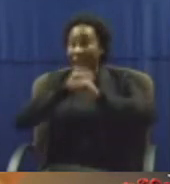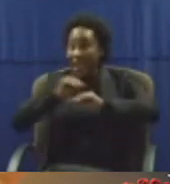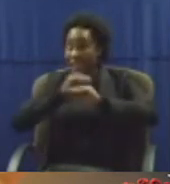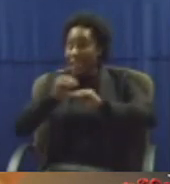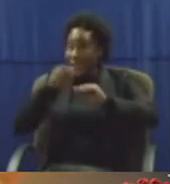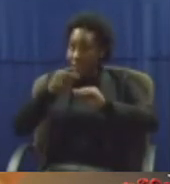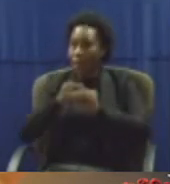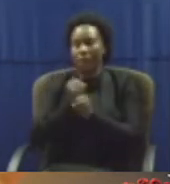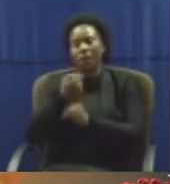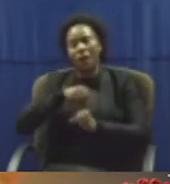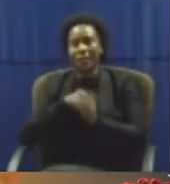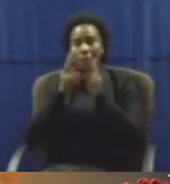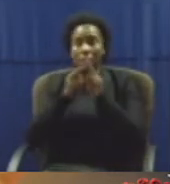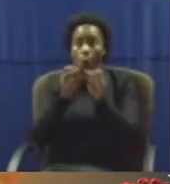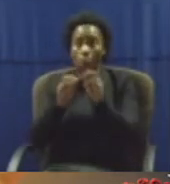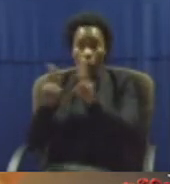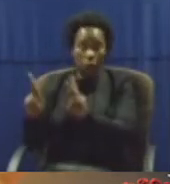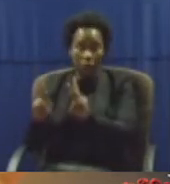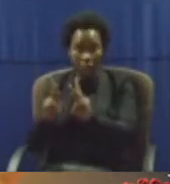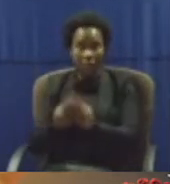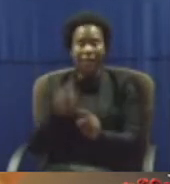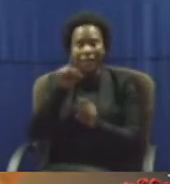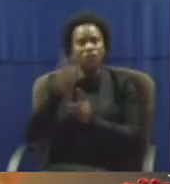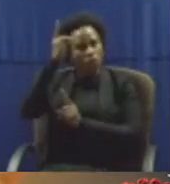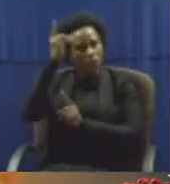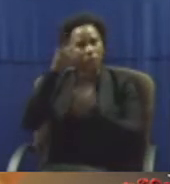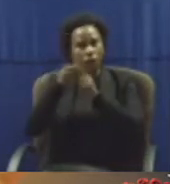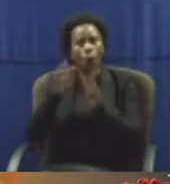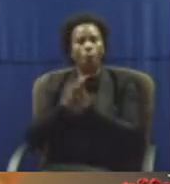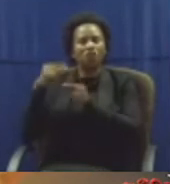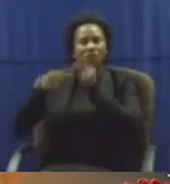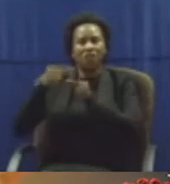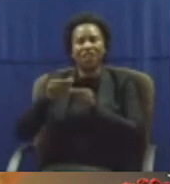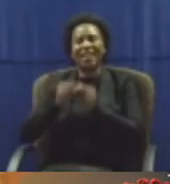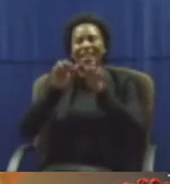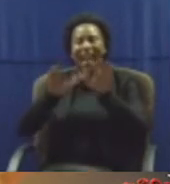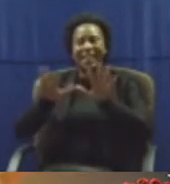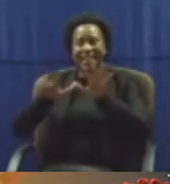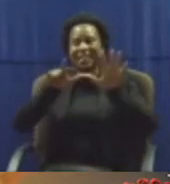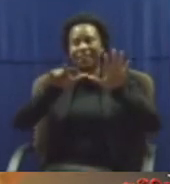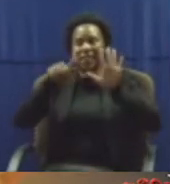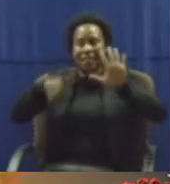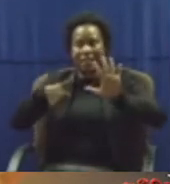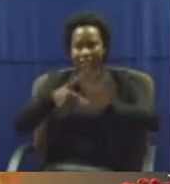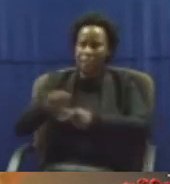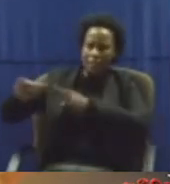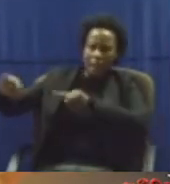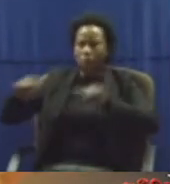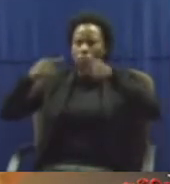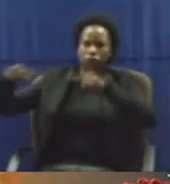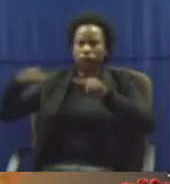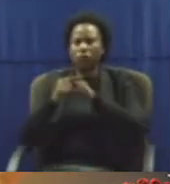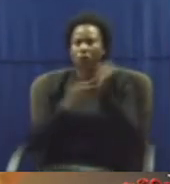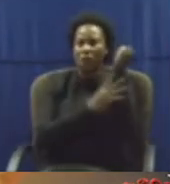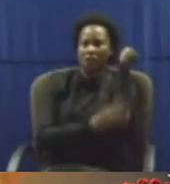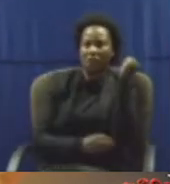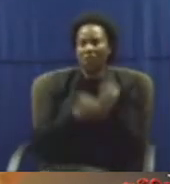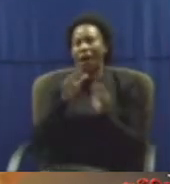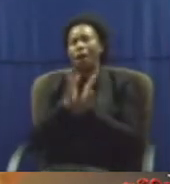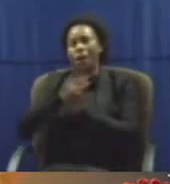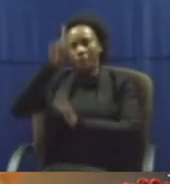enables real freedom, as was the dream from the generation of 1976 who fought against an inferior Bantu education. It